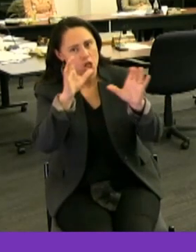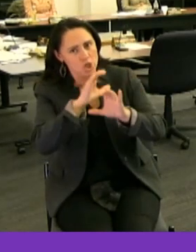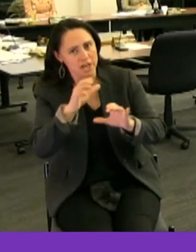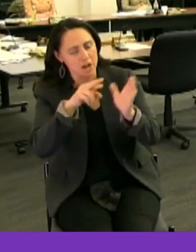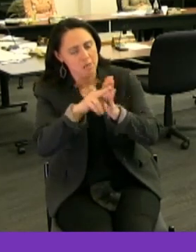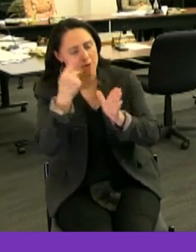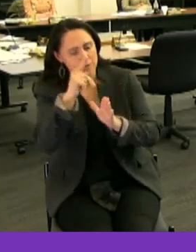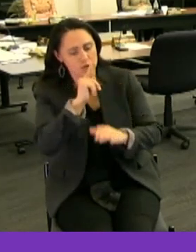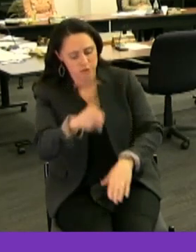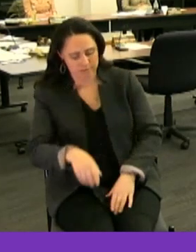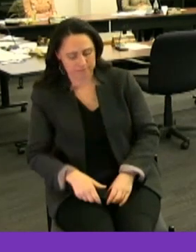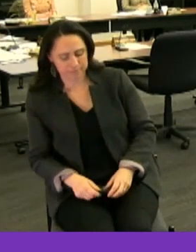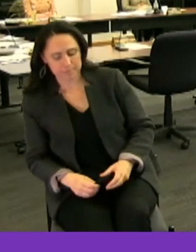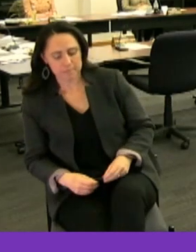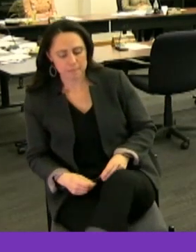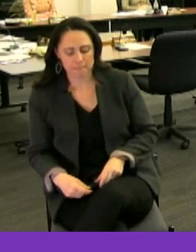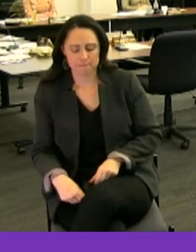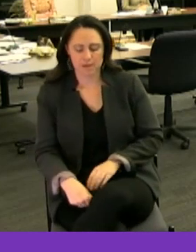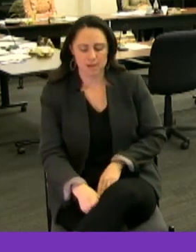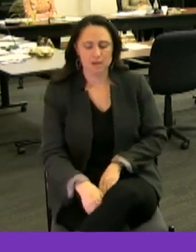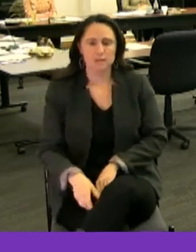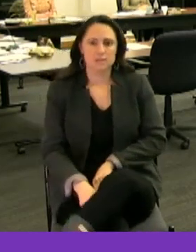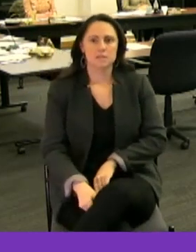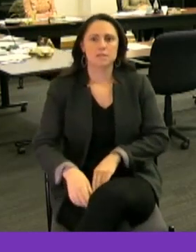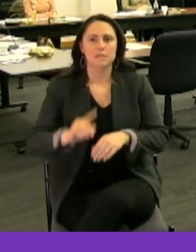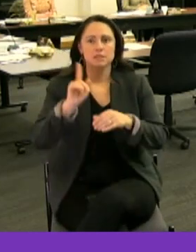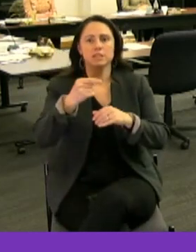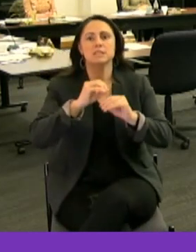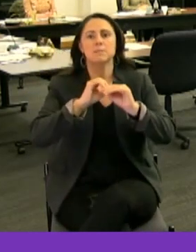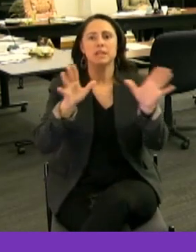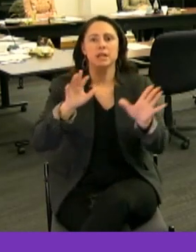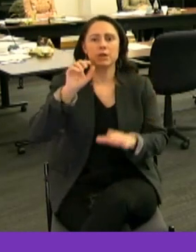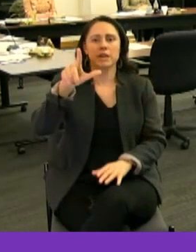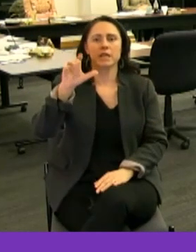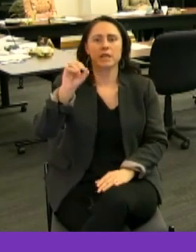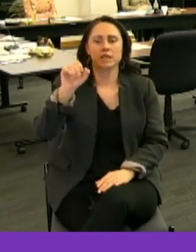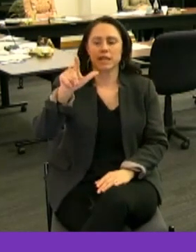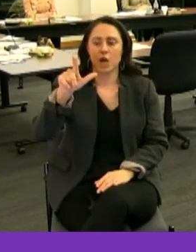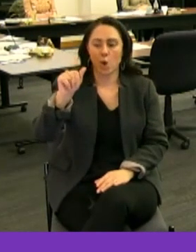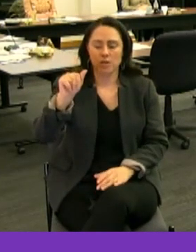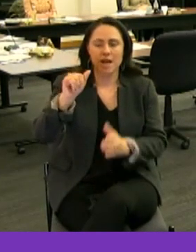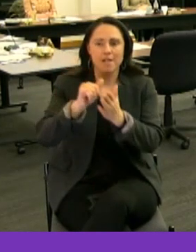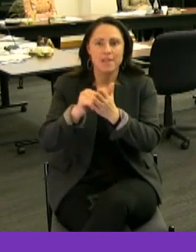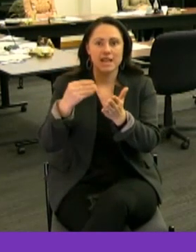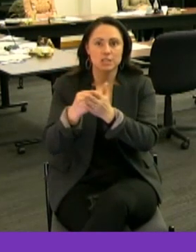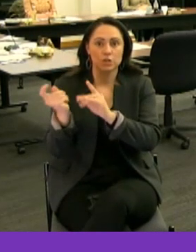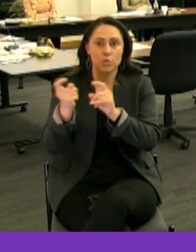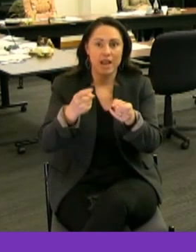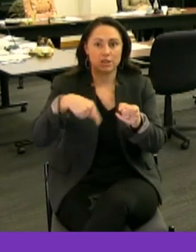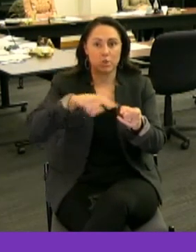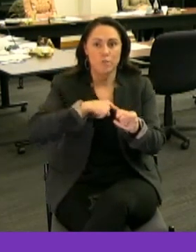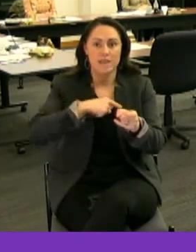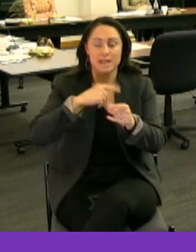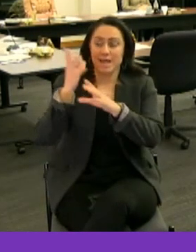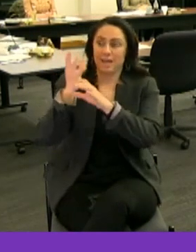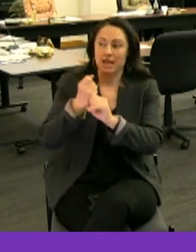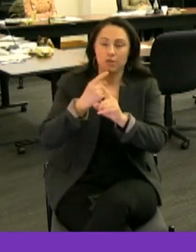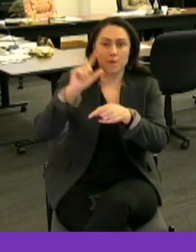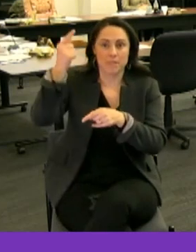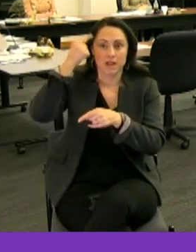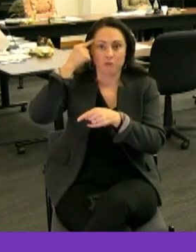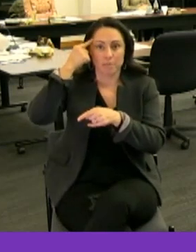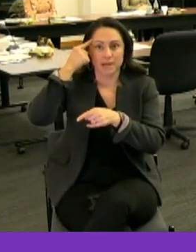you. But just to be clear, WIOA is a grant that we receive from the government, not